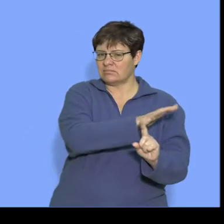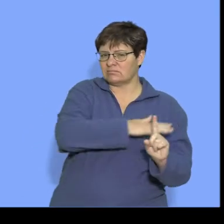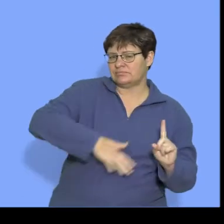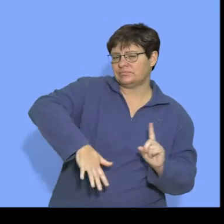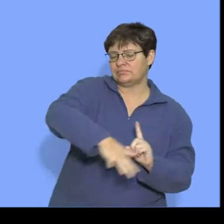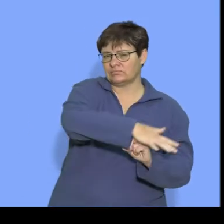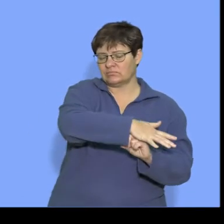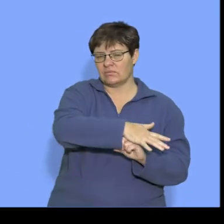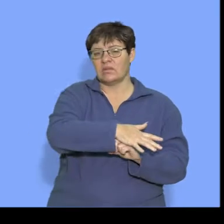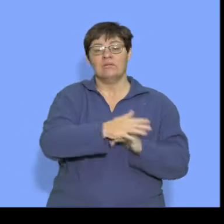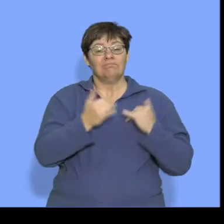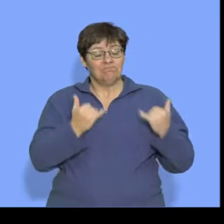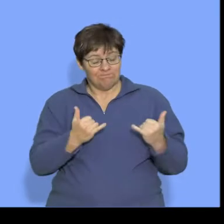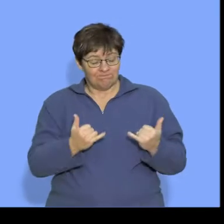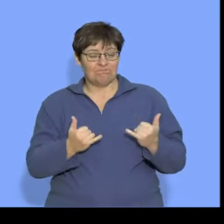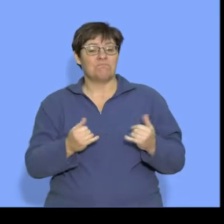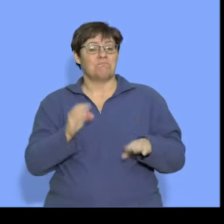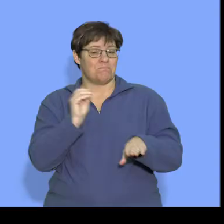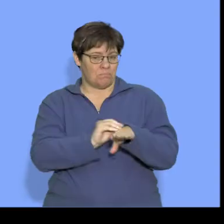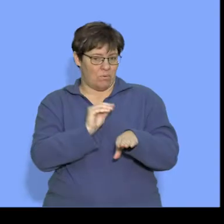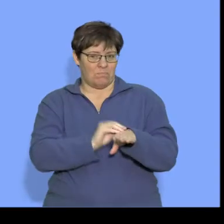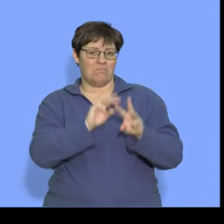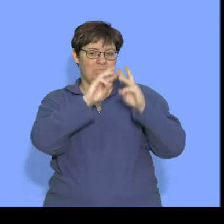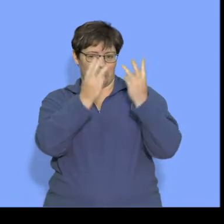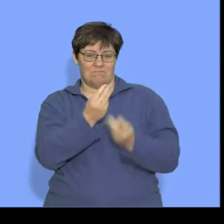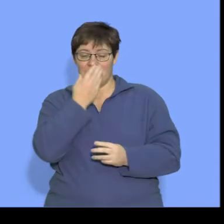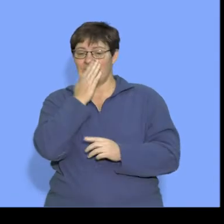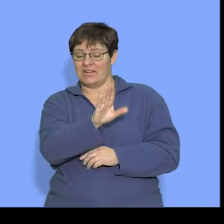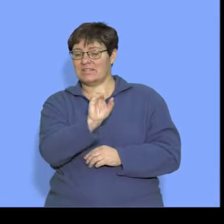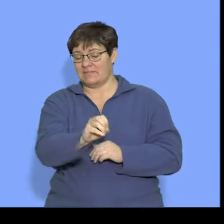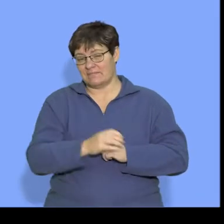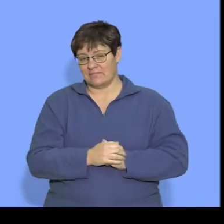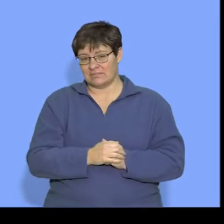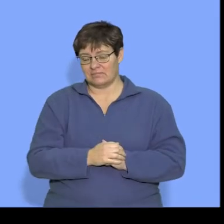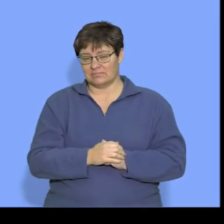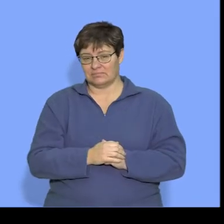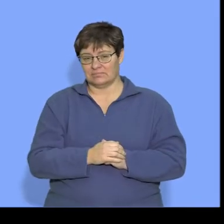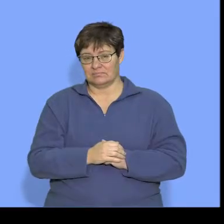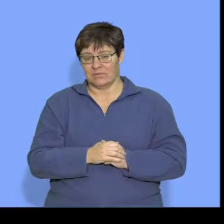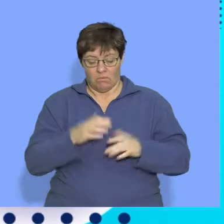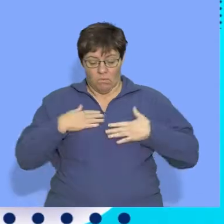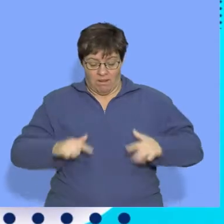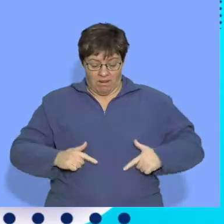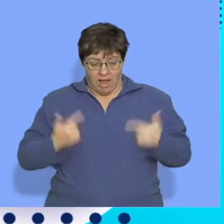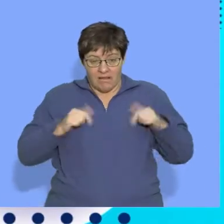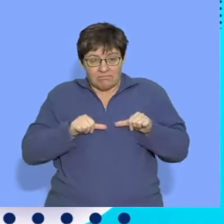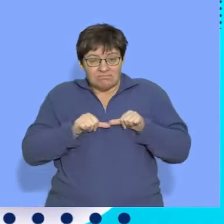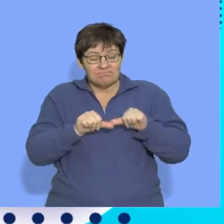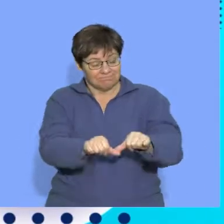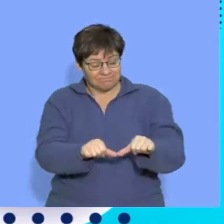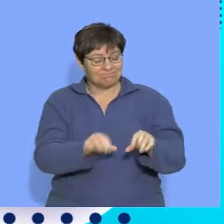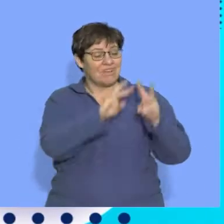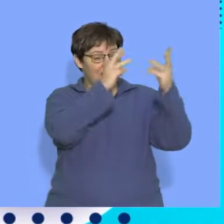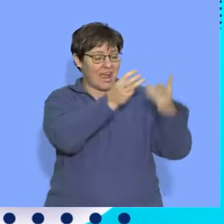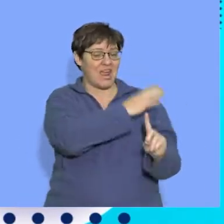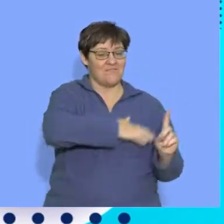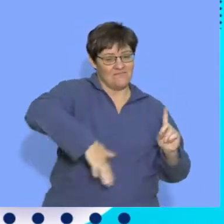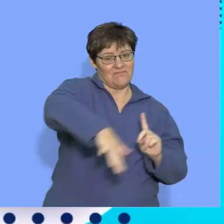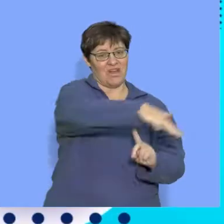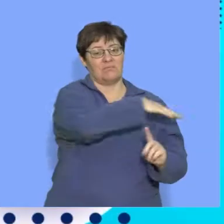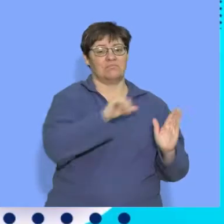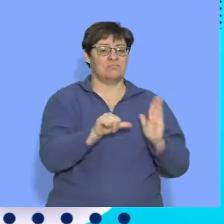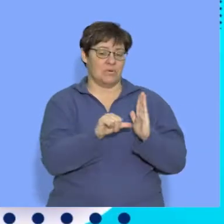current crisis that we face. We know that the environment is crucial to our existence. The context of understanding this